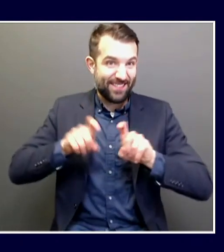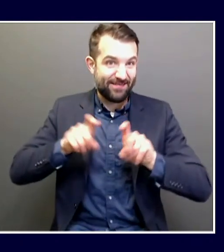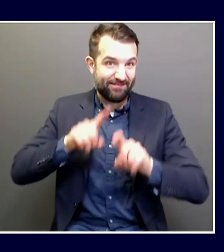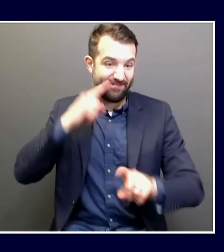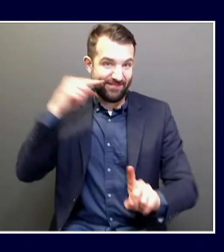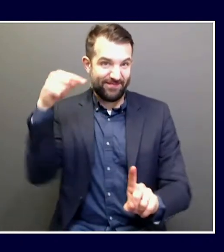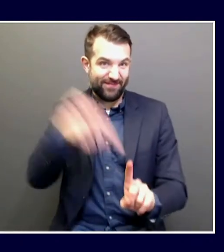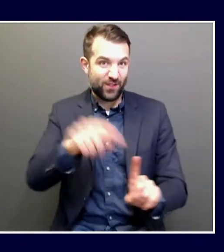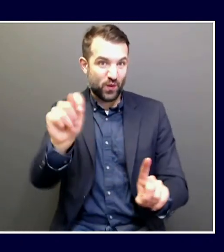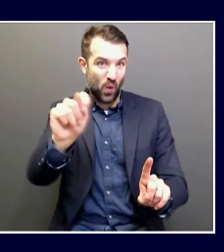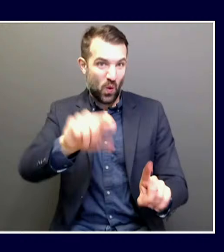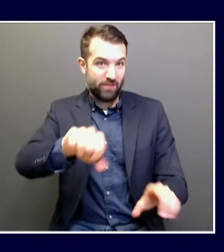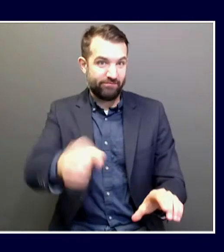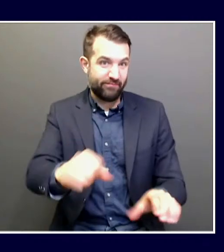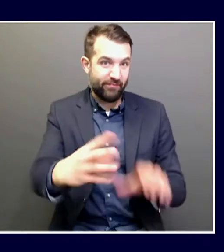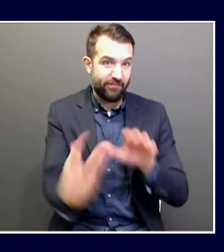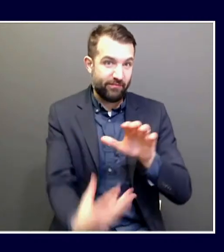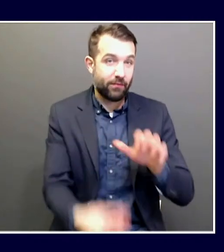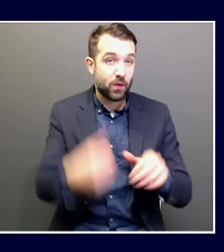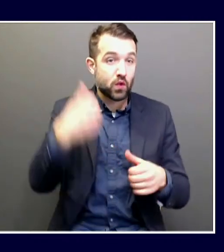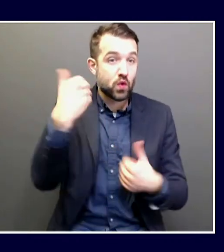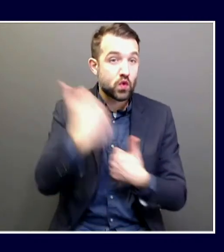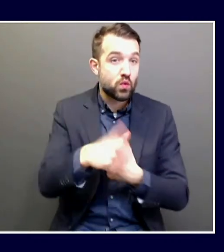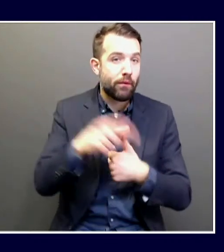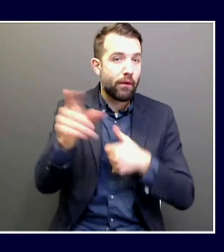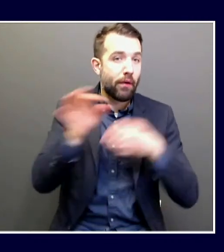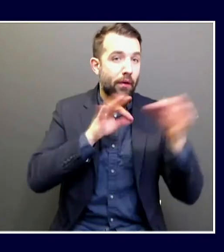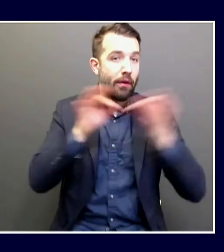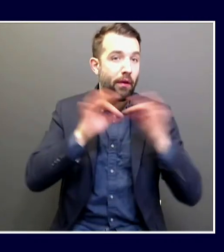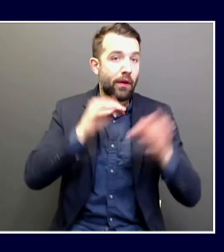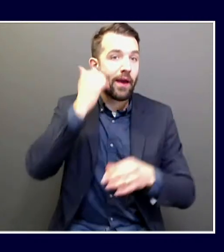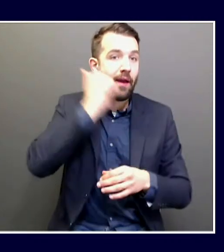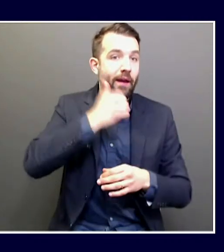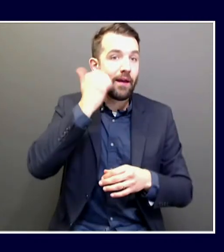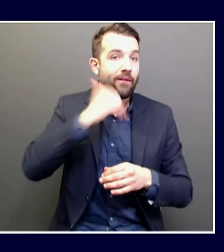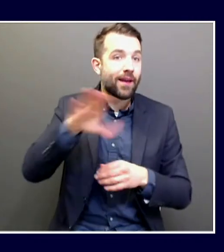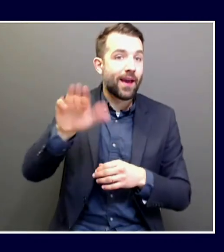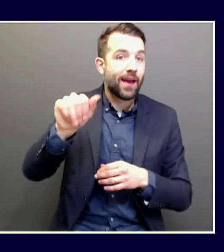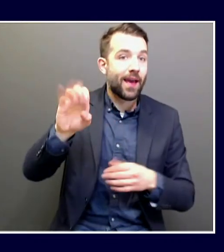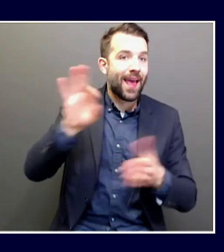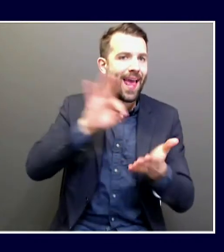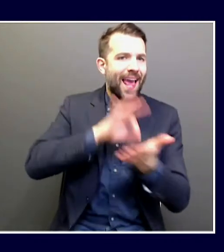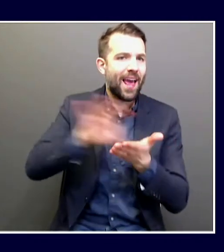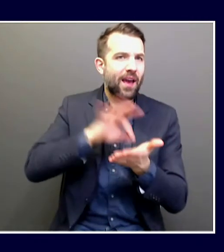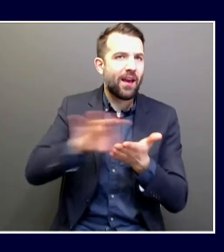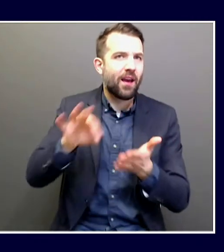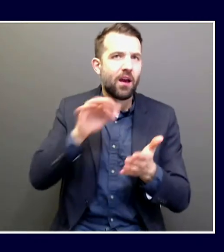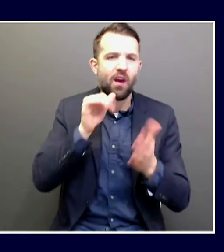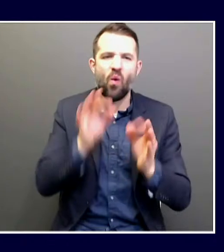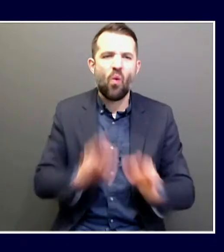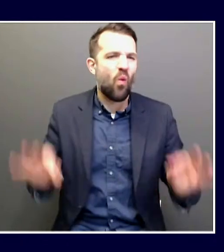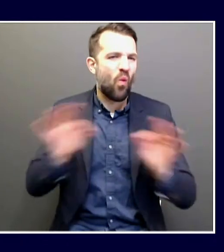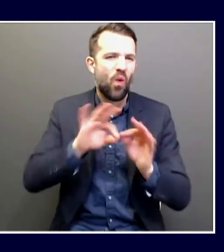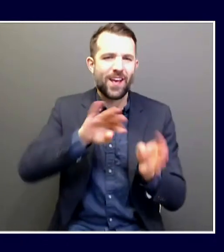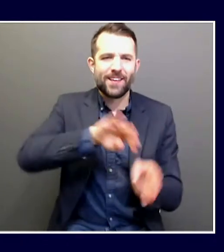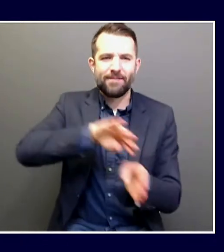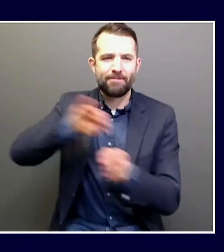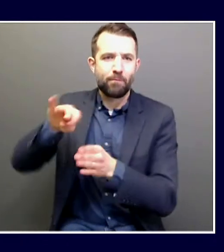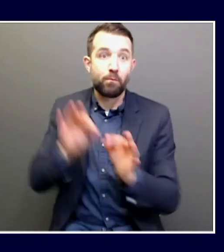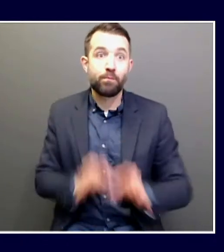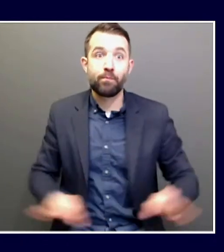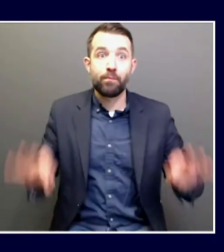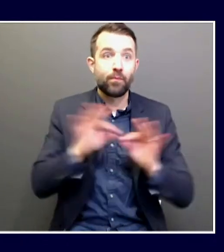matter? What helps us? What helps you understand where things stand on a day-to-day